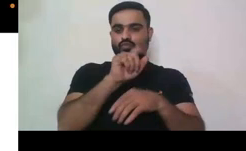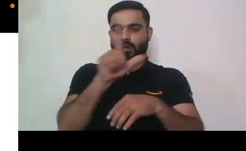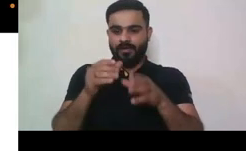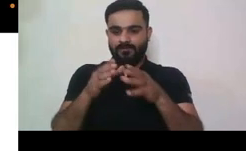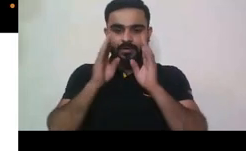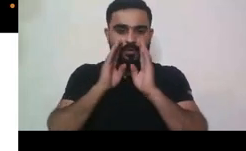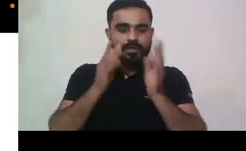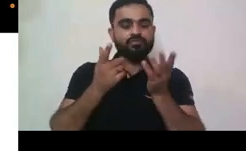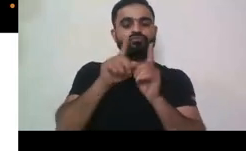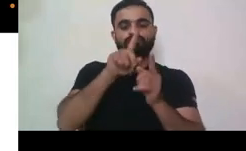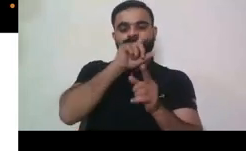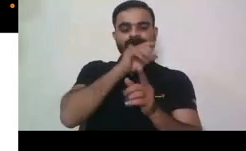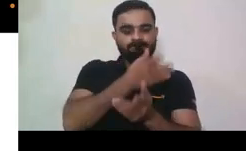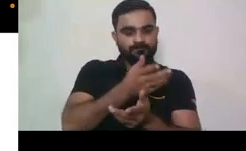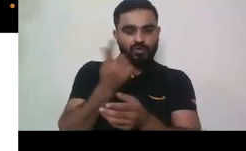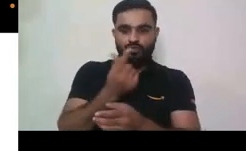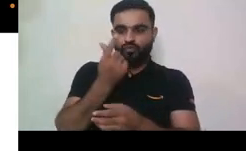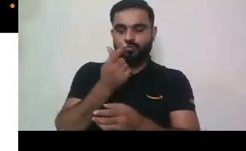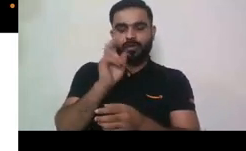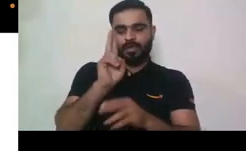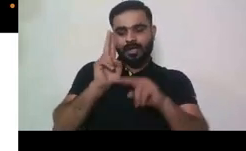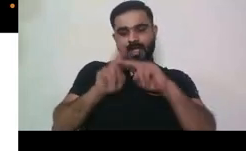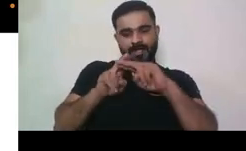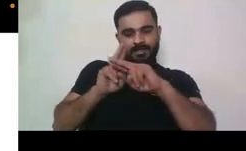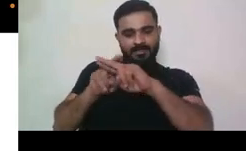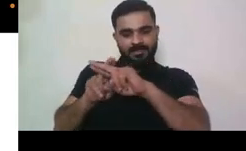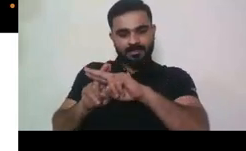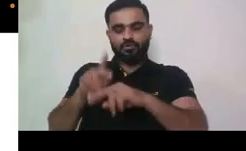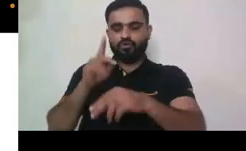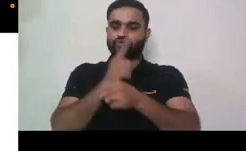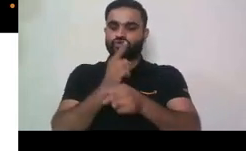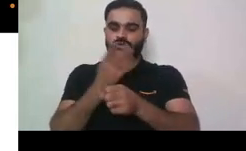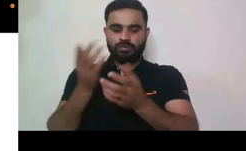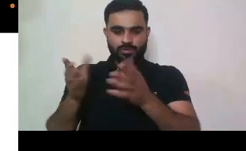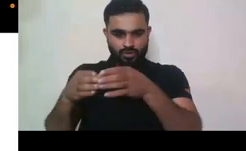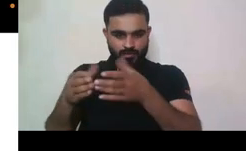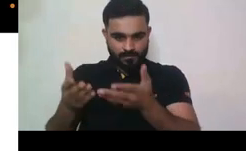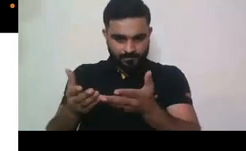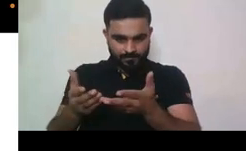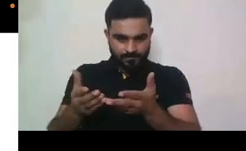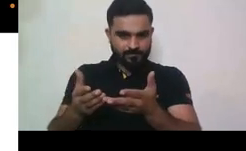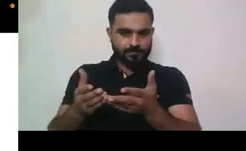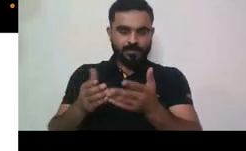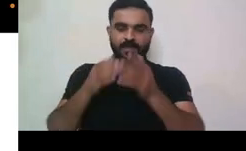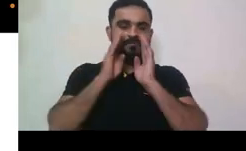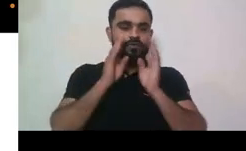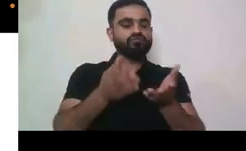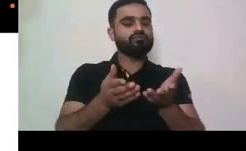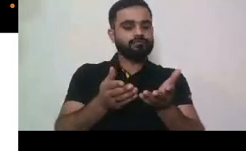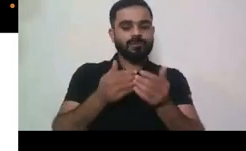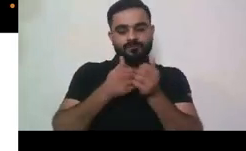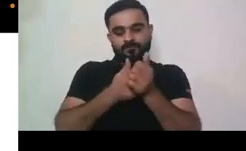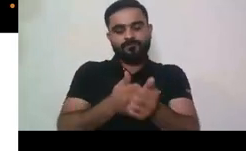or Twitter, maybe using the hashtag of teacher groups, as well as on the Facebook, you can follow